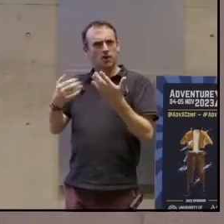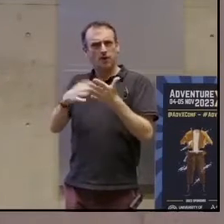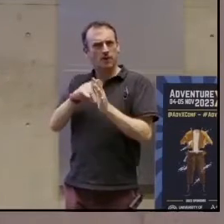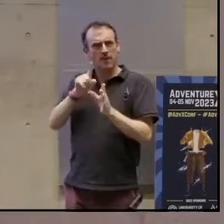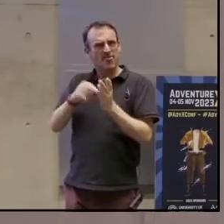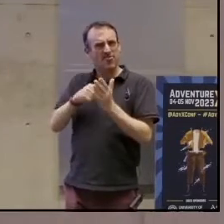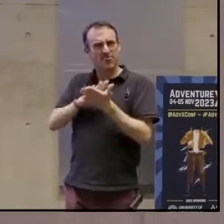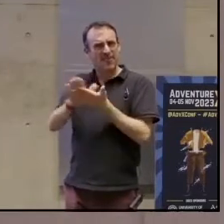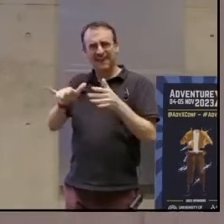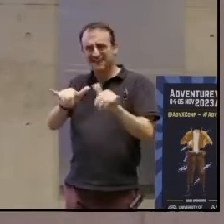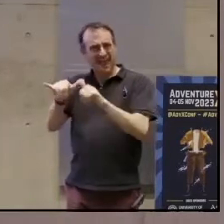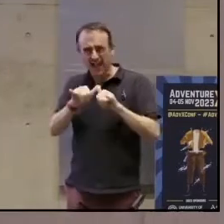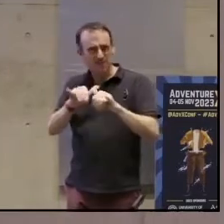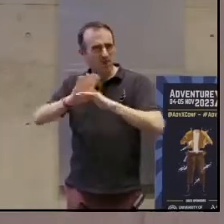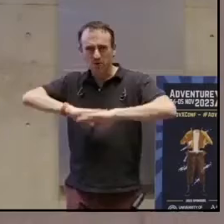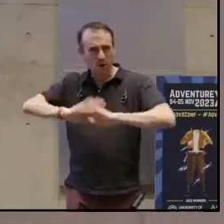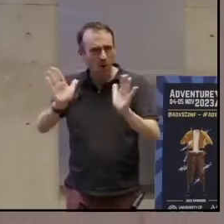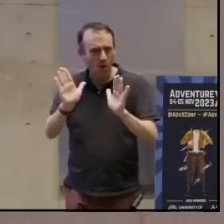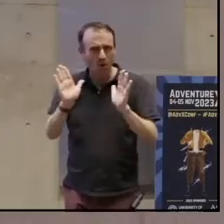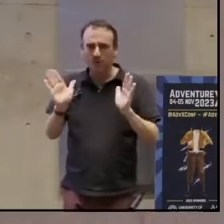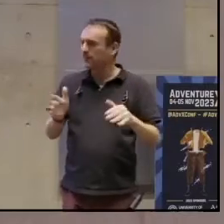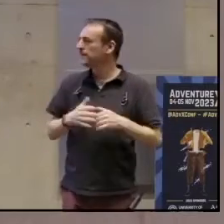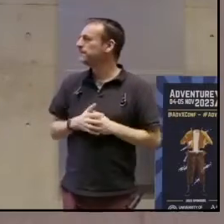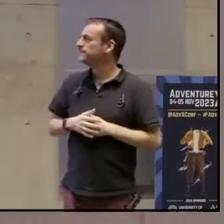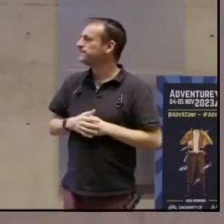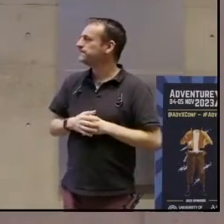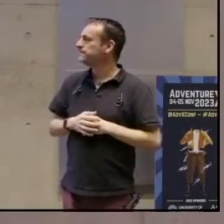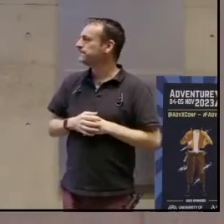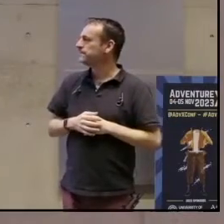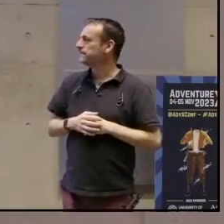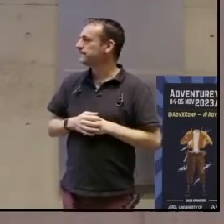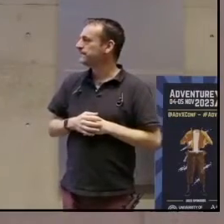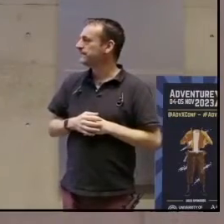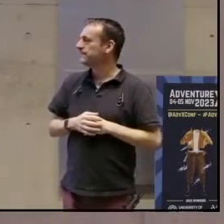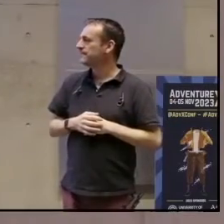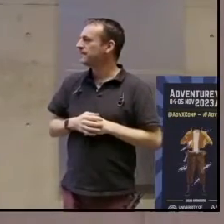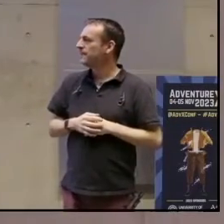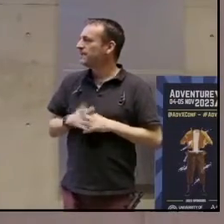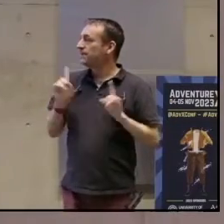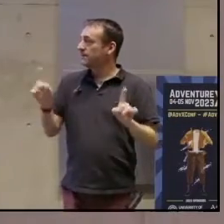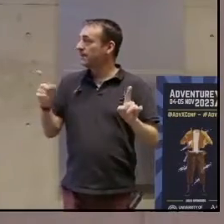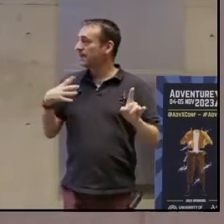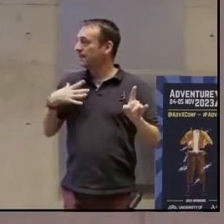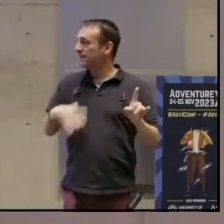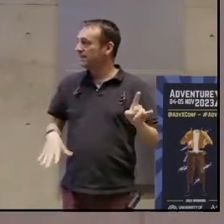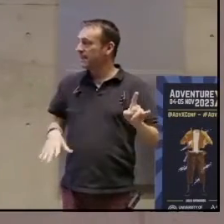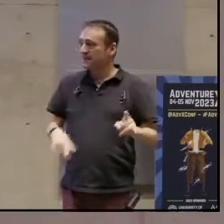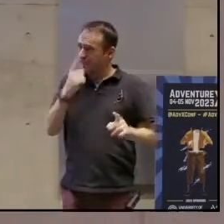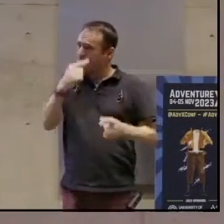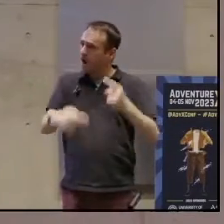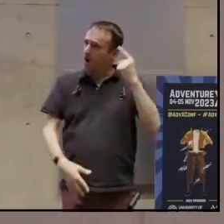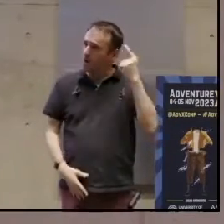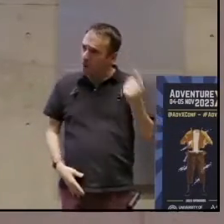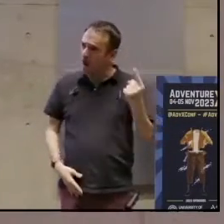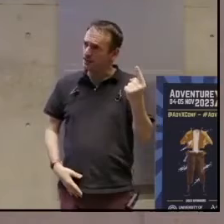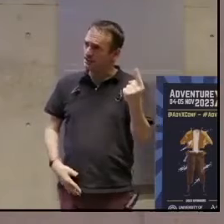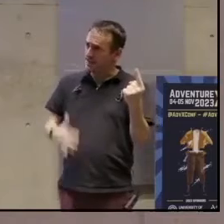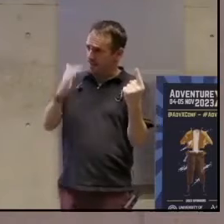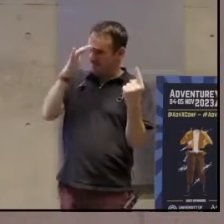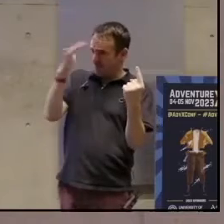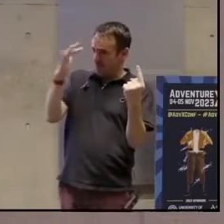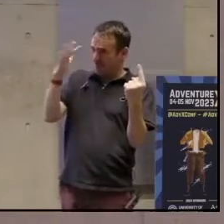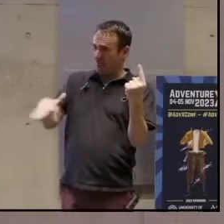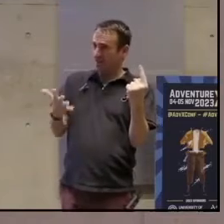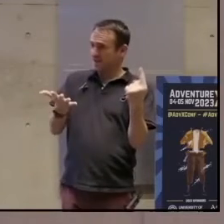way to hurt each other through martial arts, but that's beside the point. Okay? When you have the cojones to stick the word one in front of the word myth,